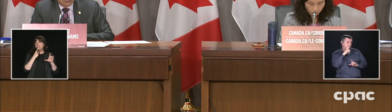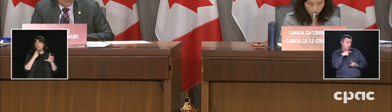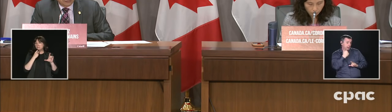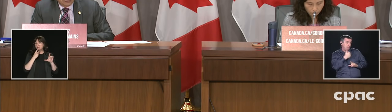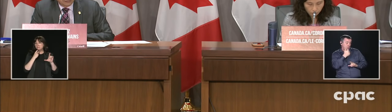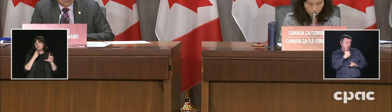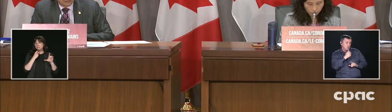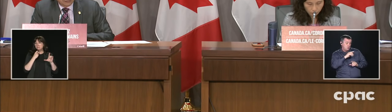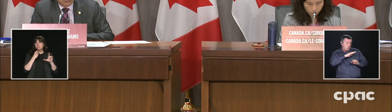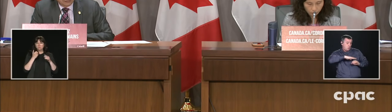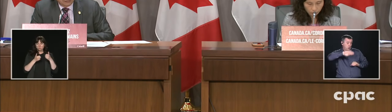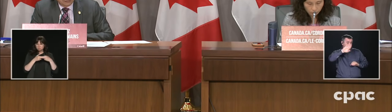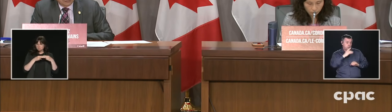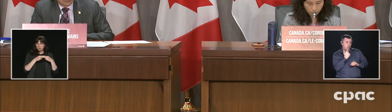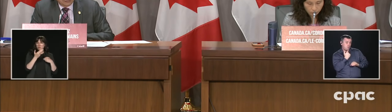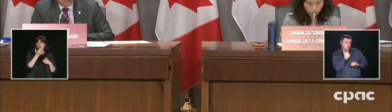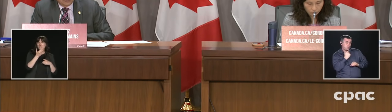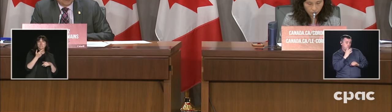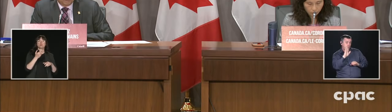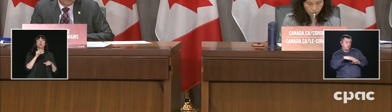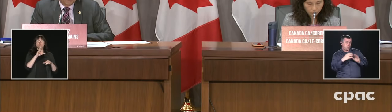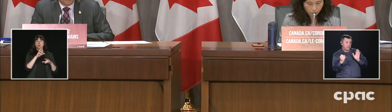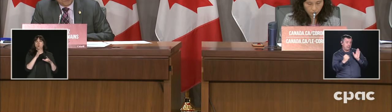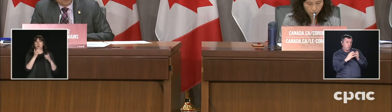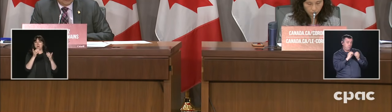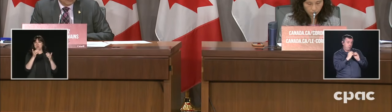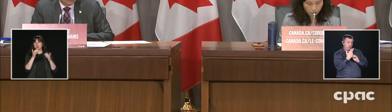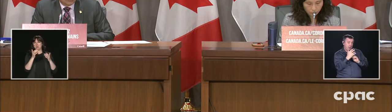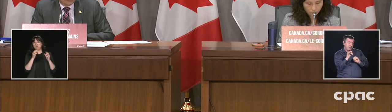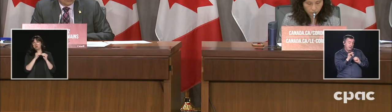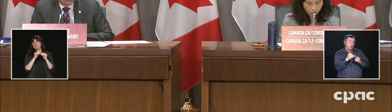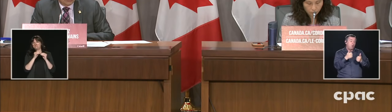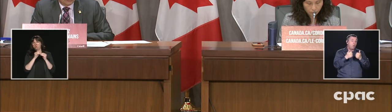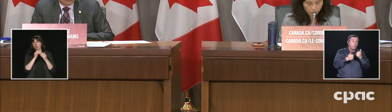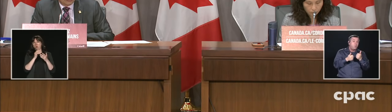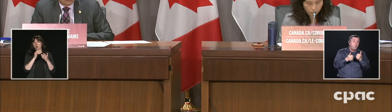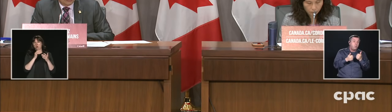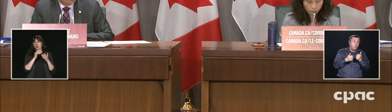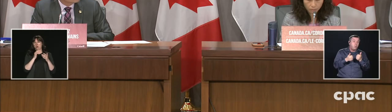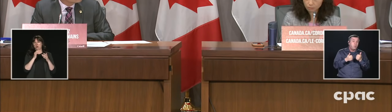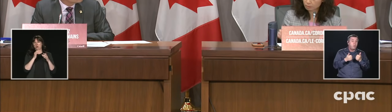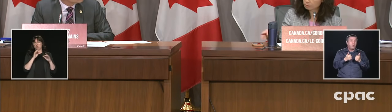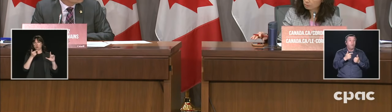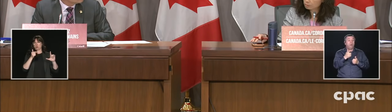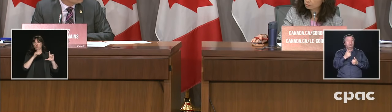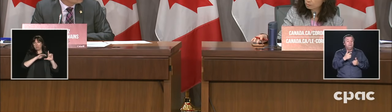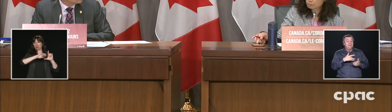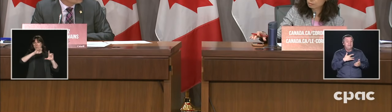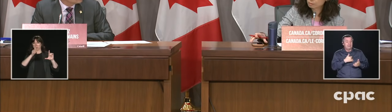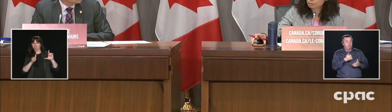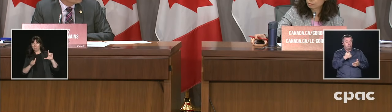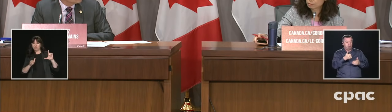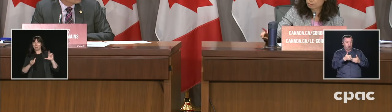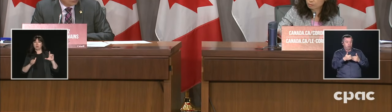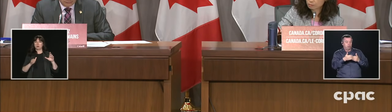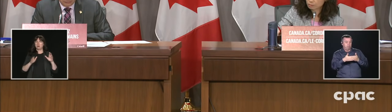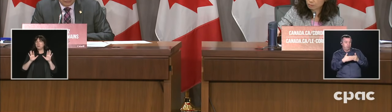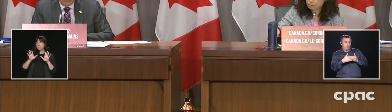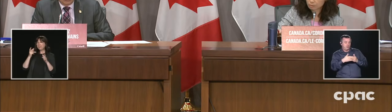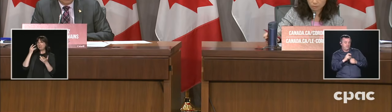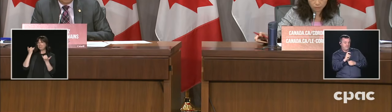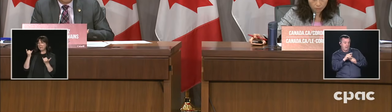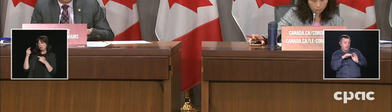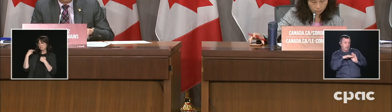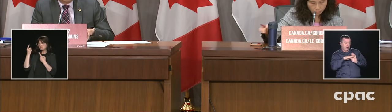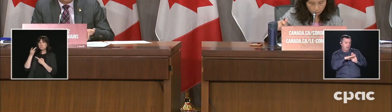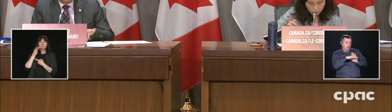13, or are we tending closer to the green curve? In other words, right now, with what we're seeing in the past few days in terms of death rates per